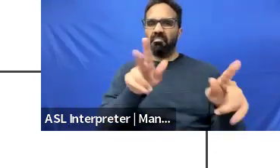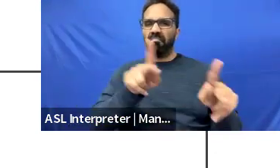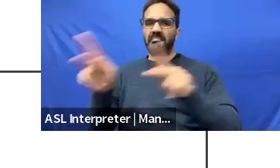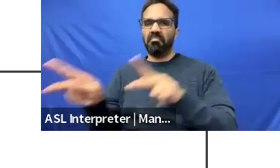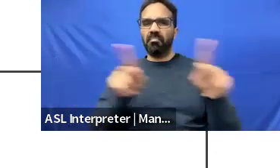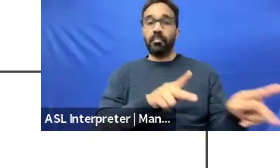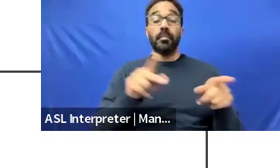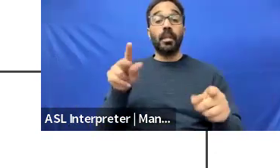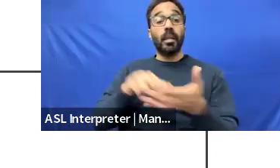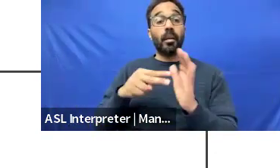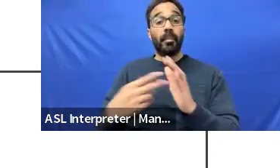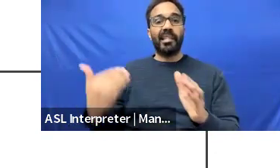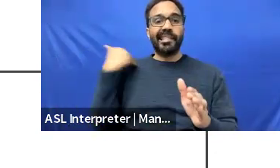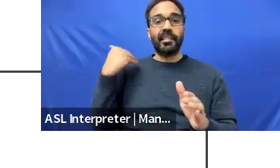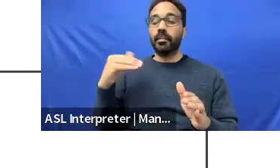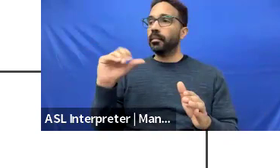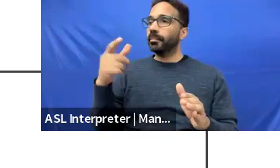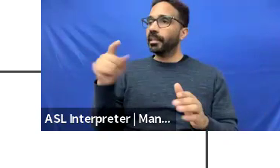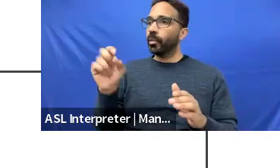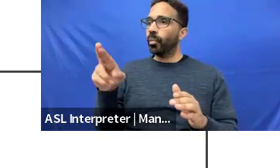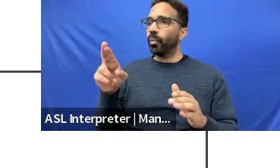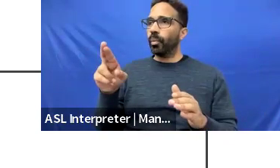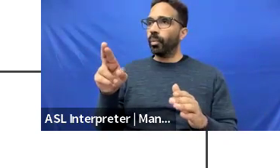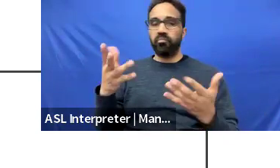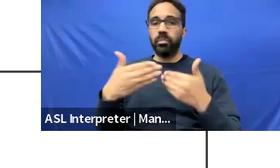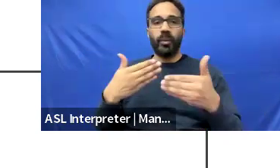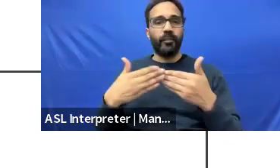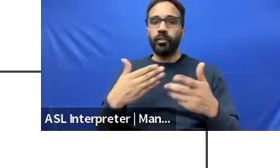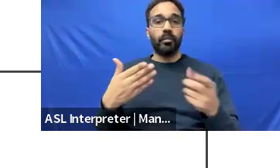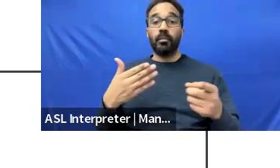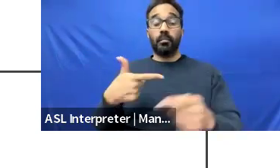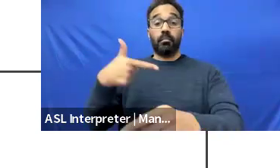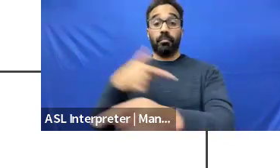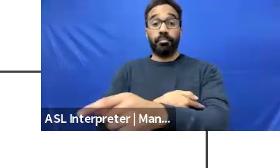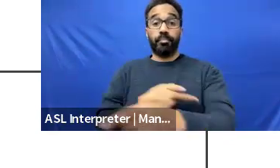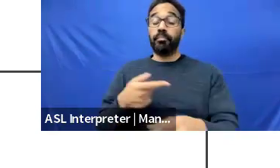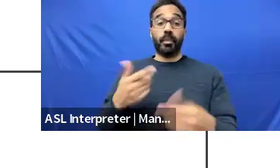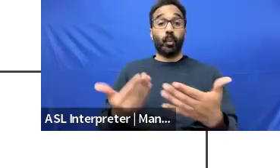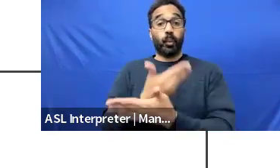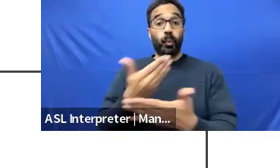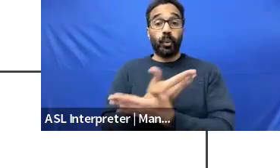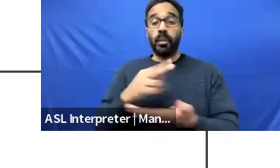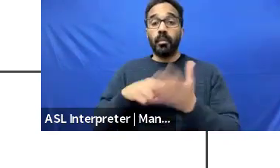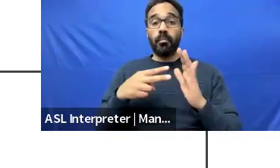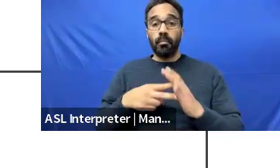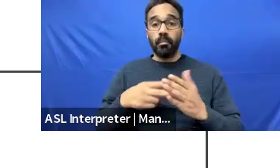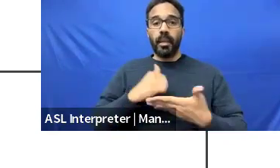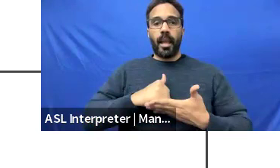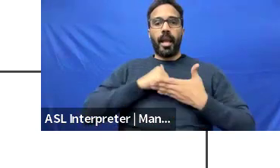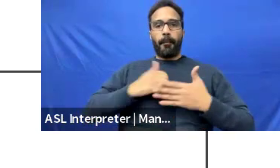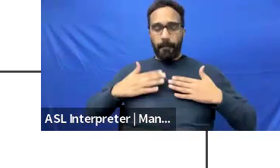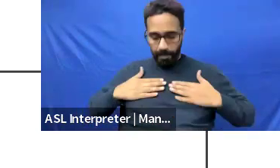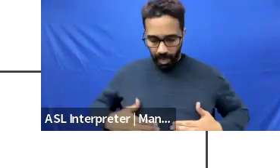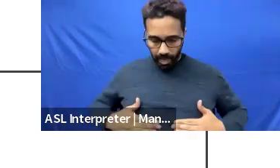in September, the fall, or whenever you may got the updated COVID-19 shot, you're just helping your body prepare for what's to